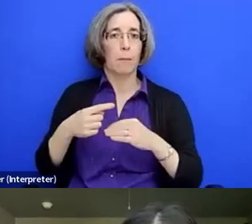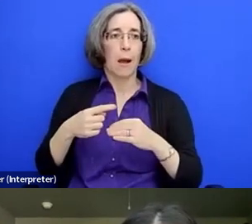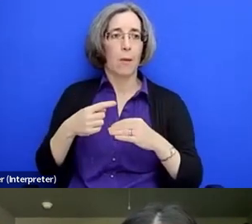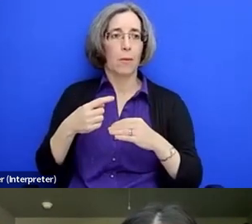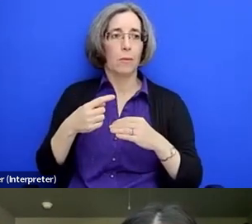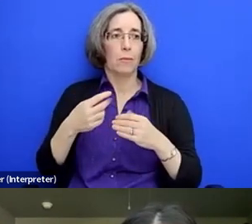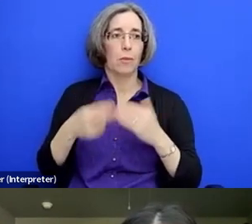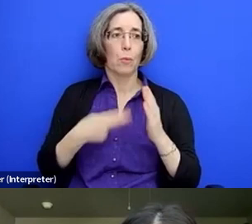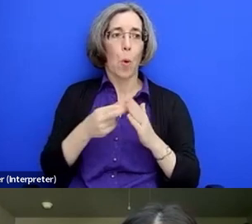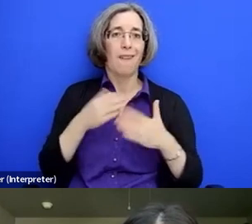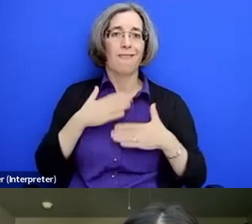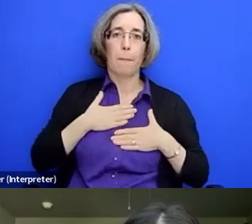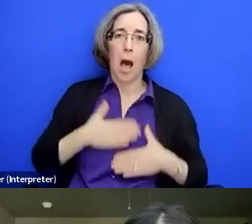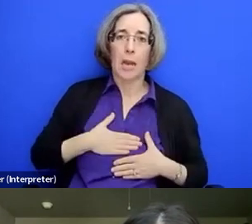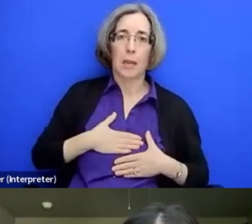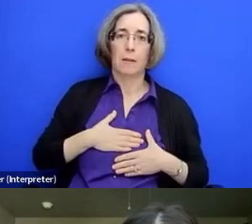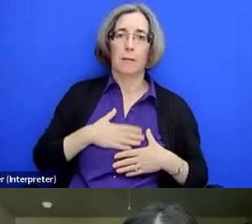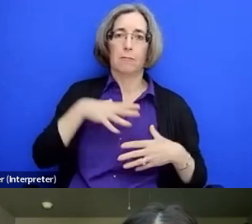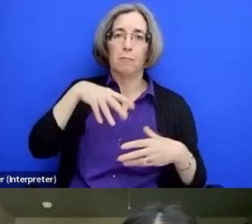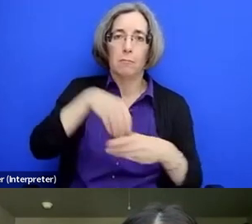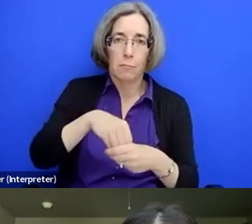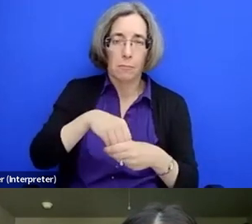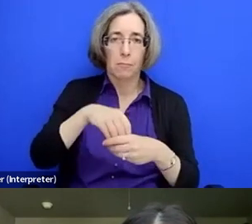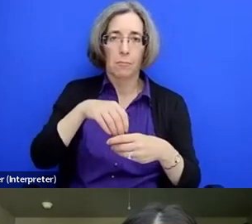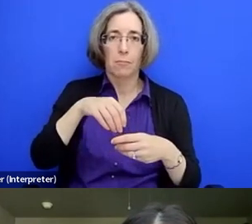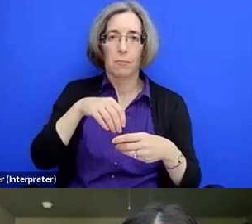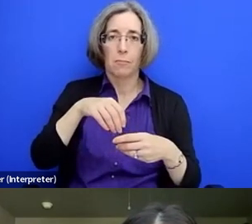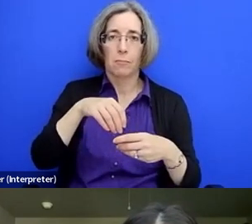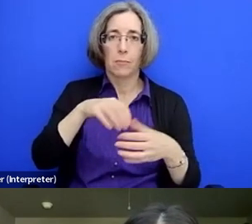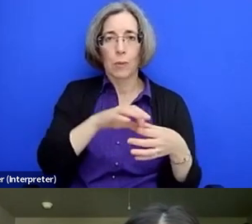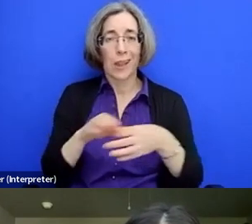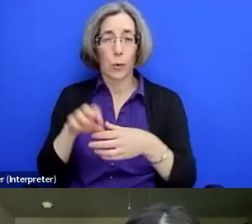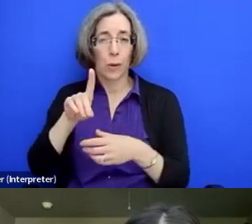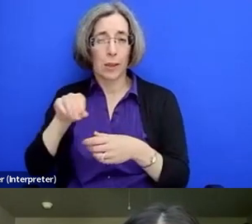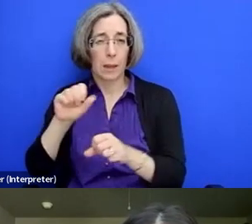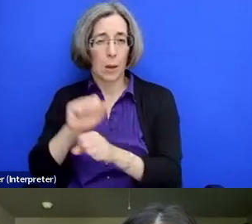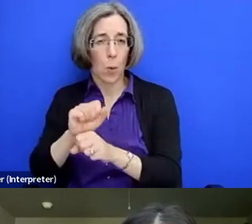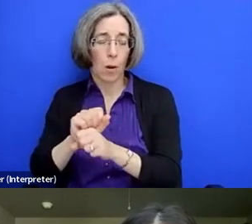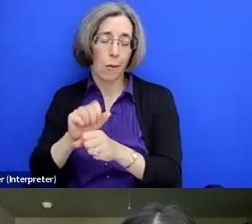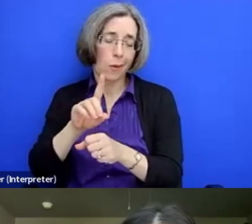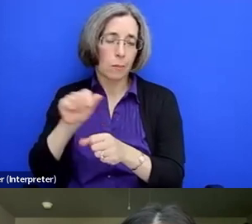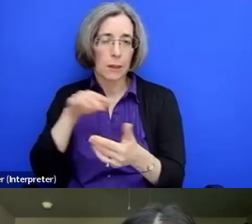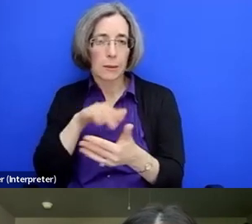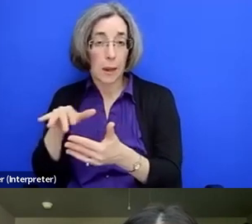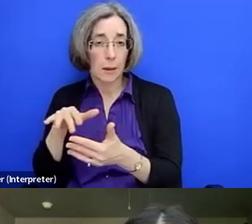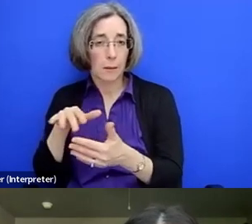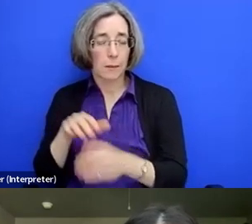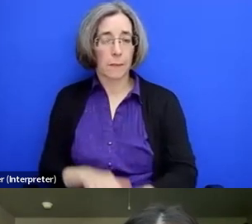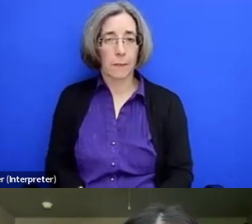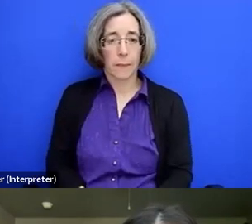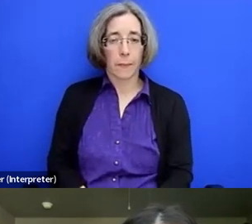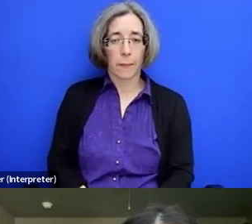and in doing work in disability, disability studies or disability related